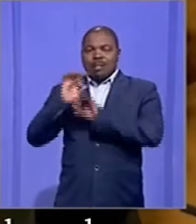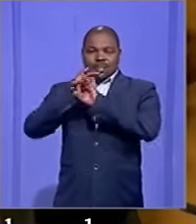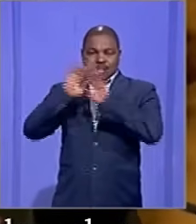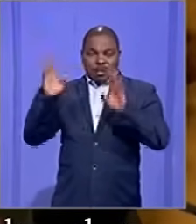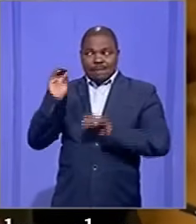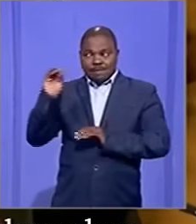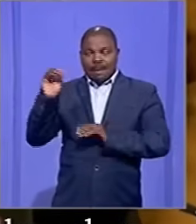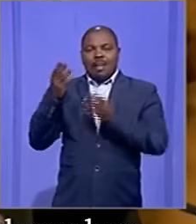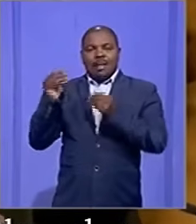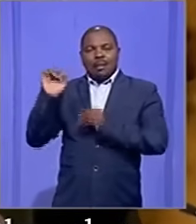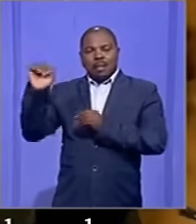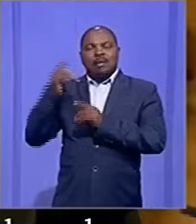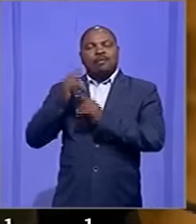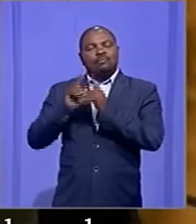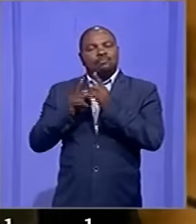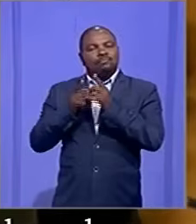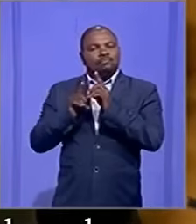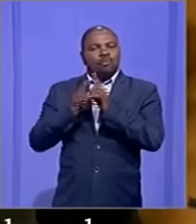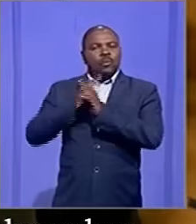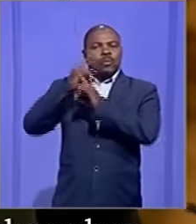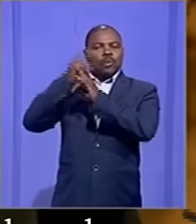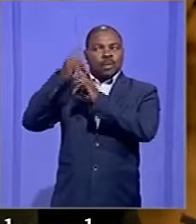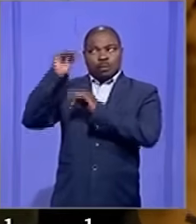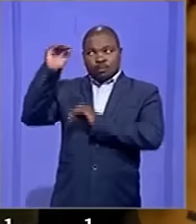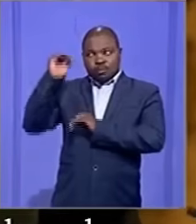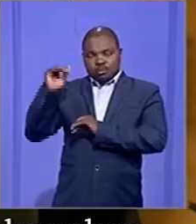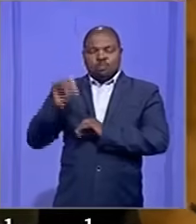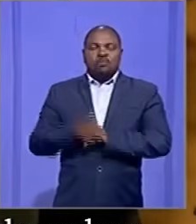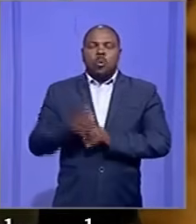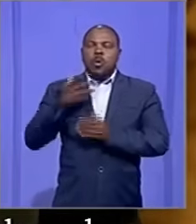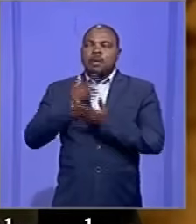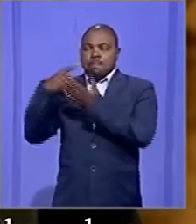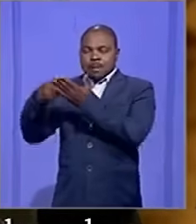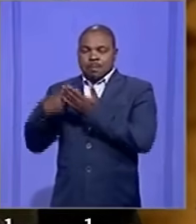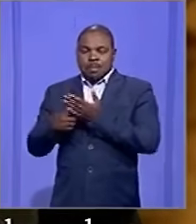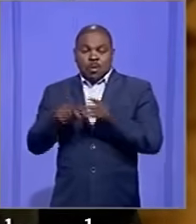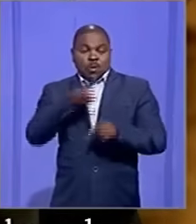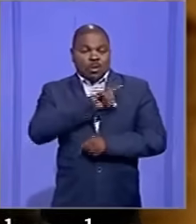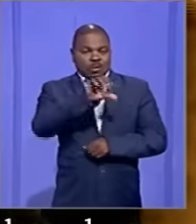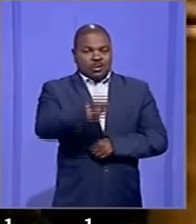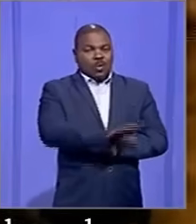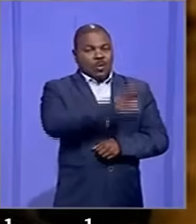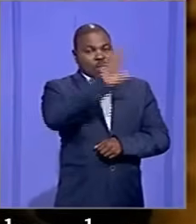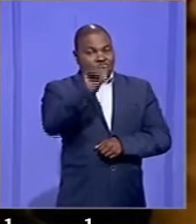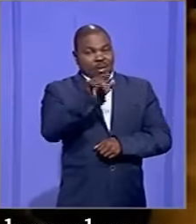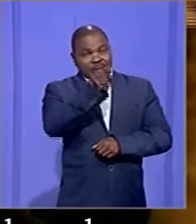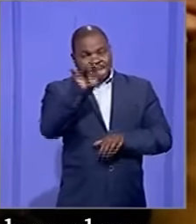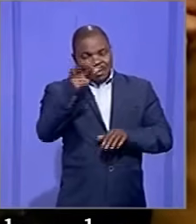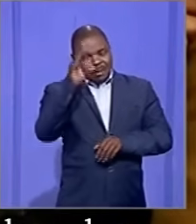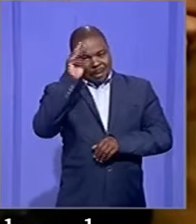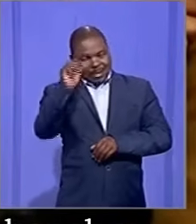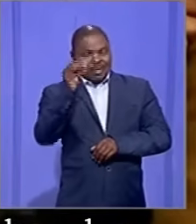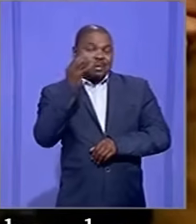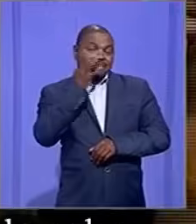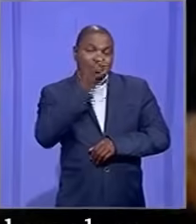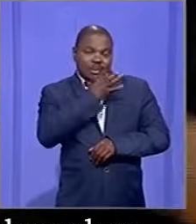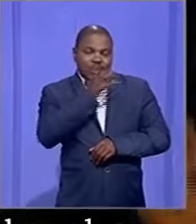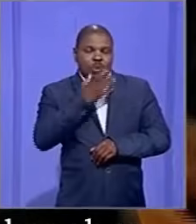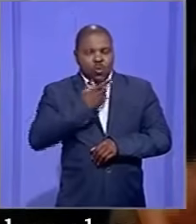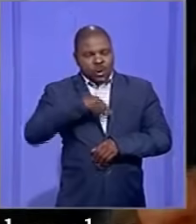numbers that they have received. The message from South Africans as outlined by the President is very clear: work